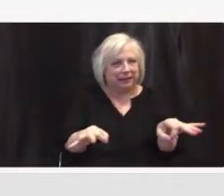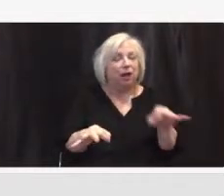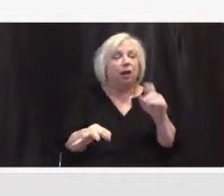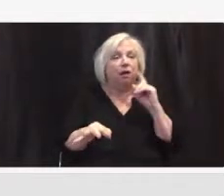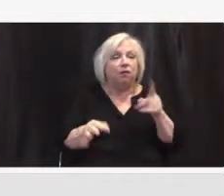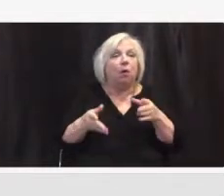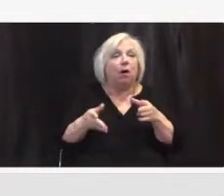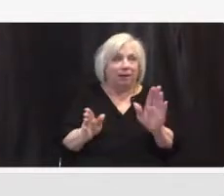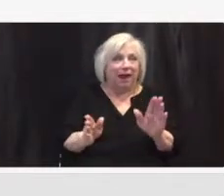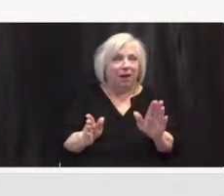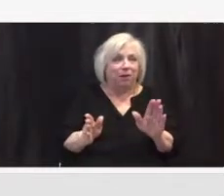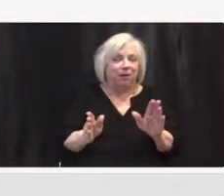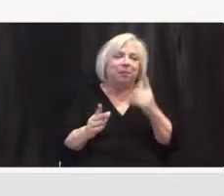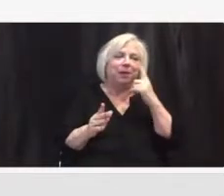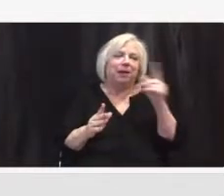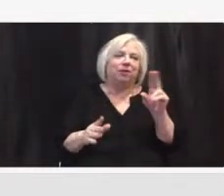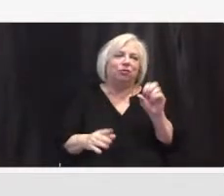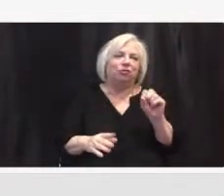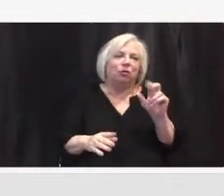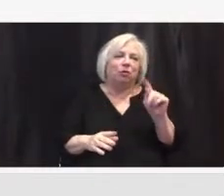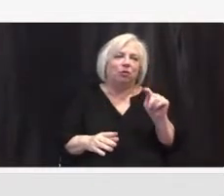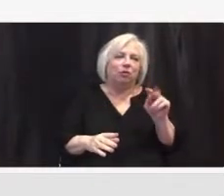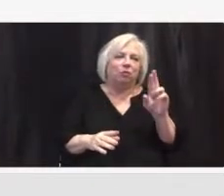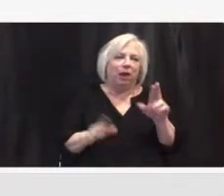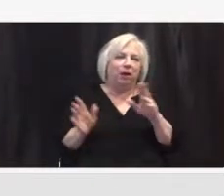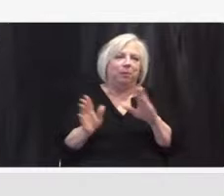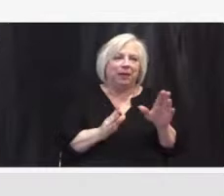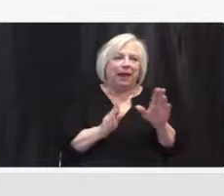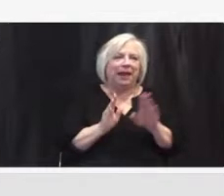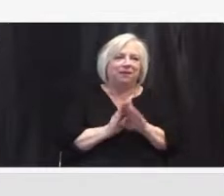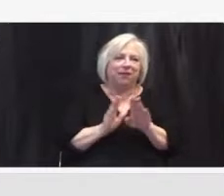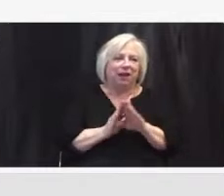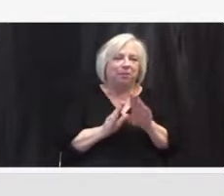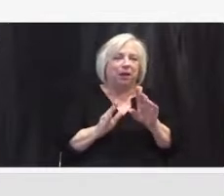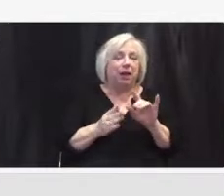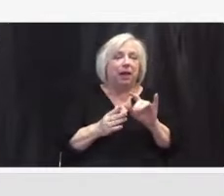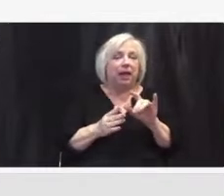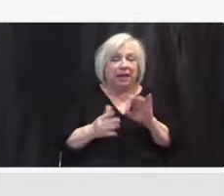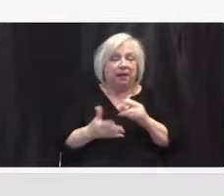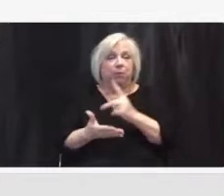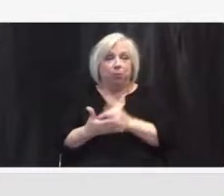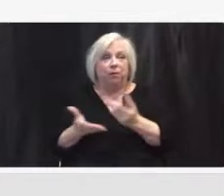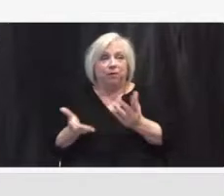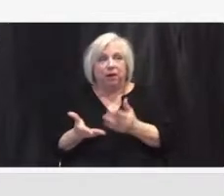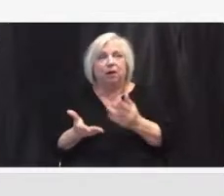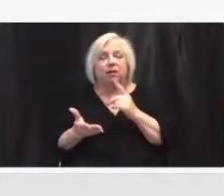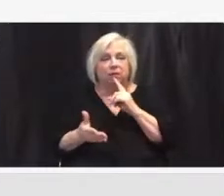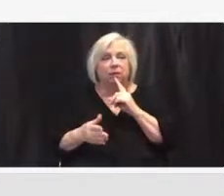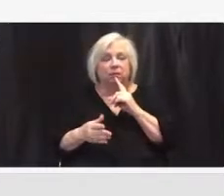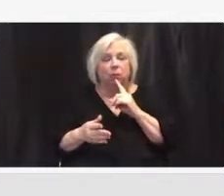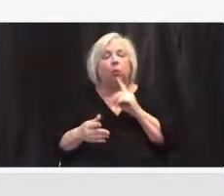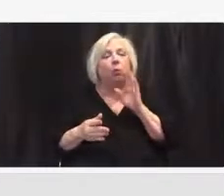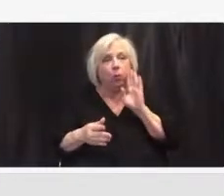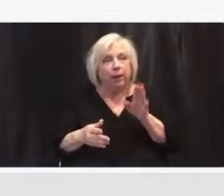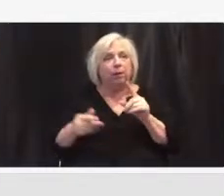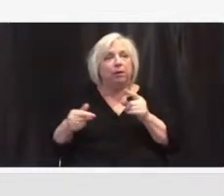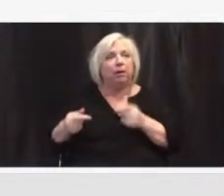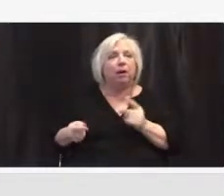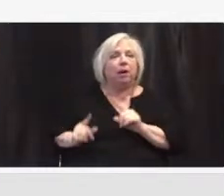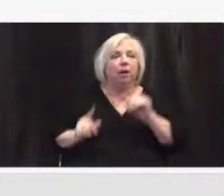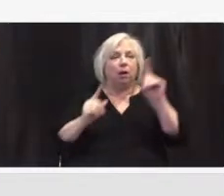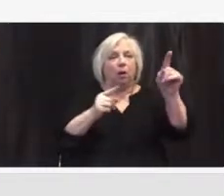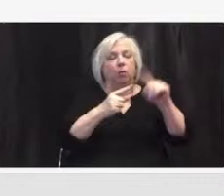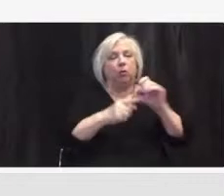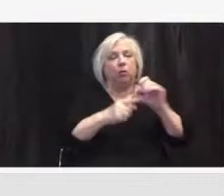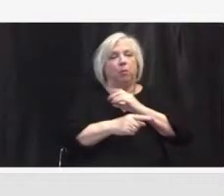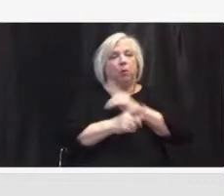rental plan development that's going to the board if approved here for approval. So it would have to be